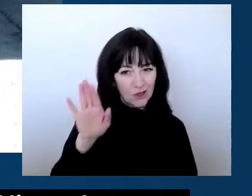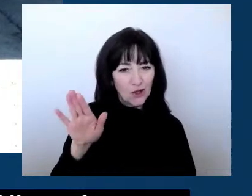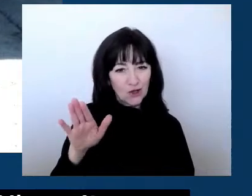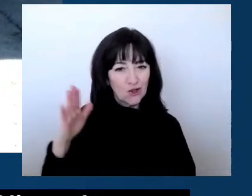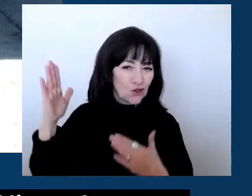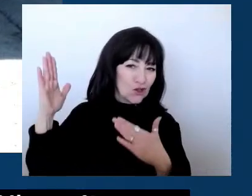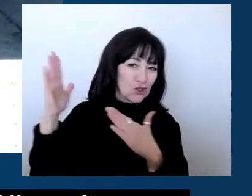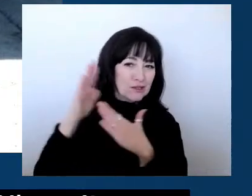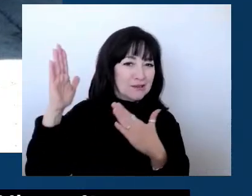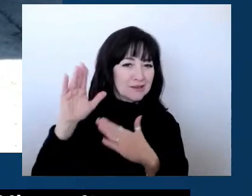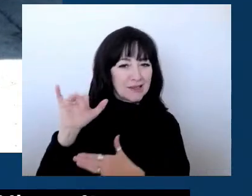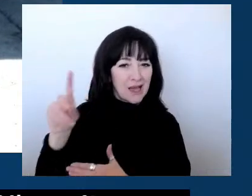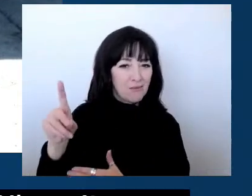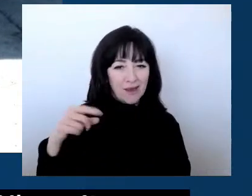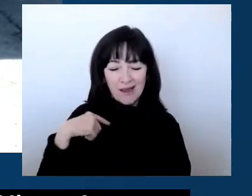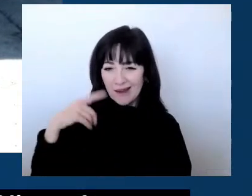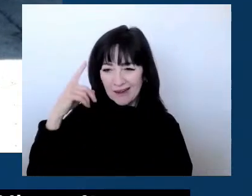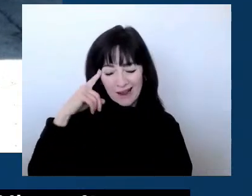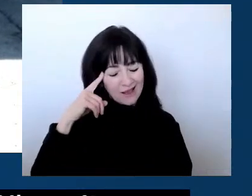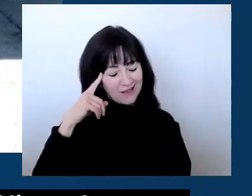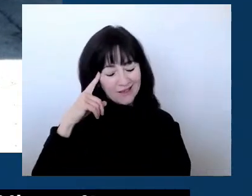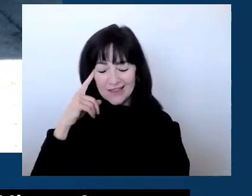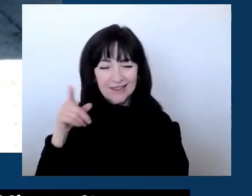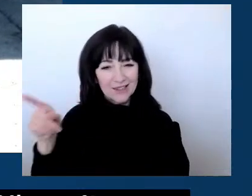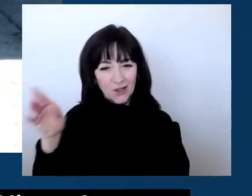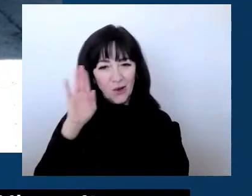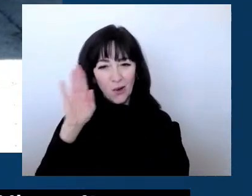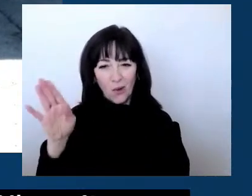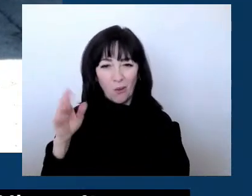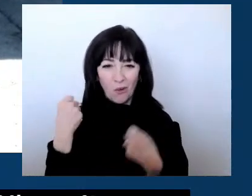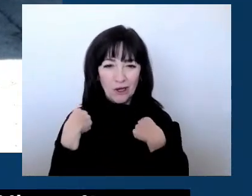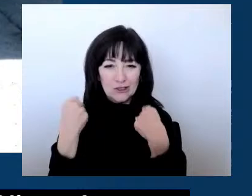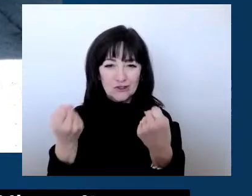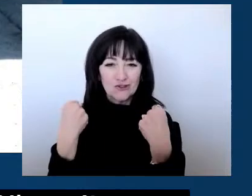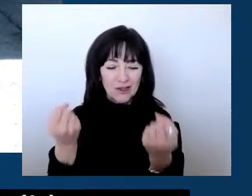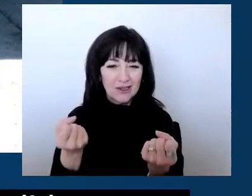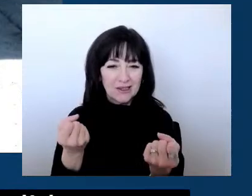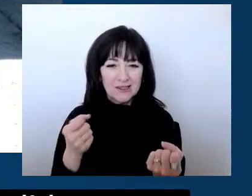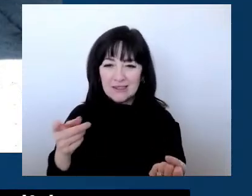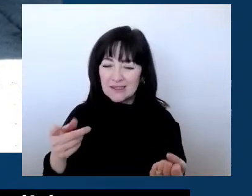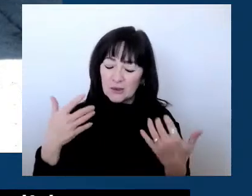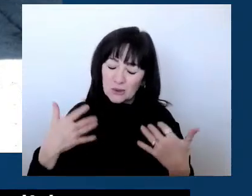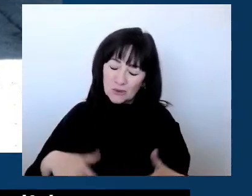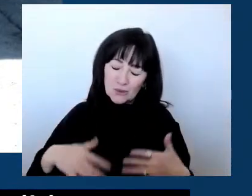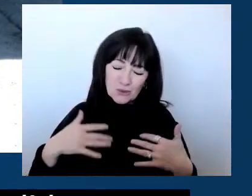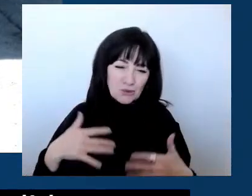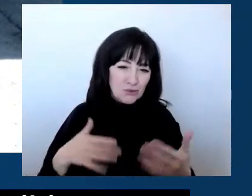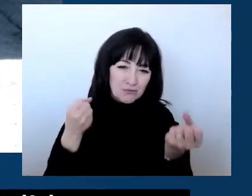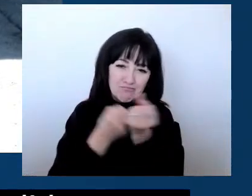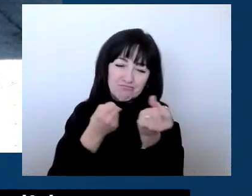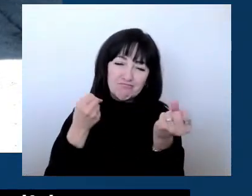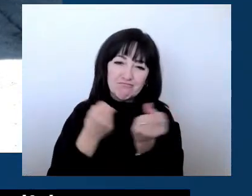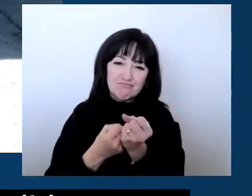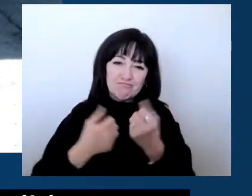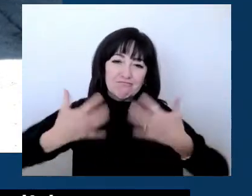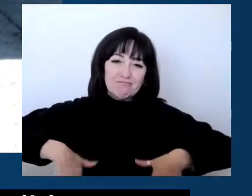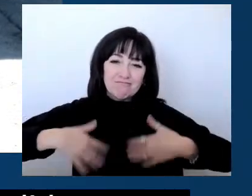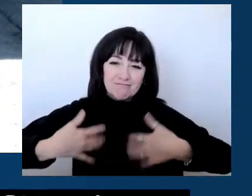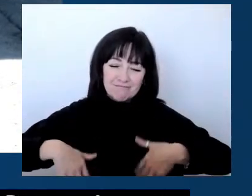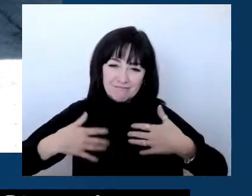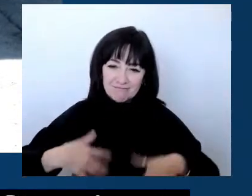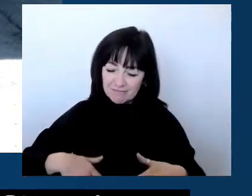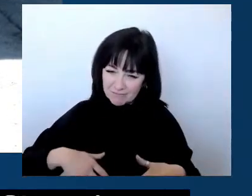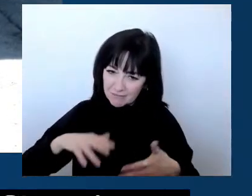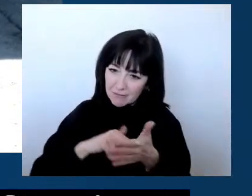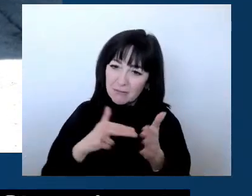is ready to sign up to be your driver or something. I mean, what rave reviews. So that's we're in good hands and to